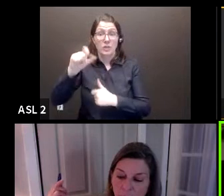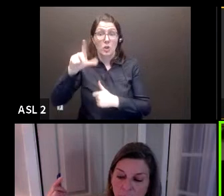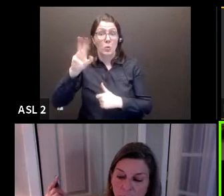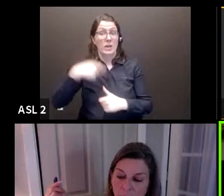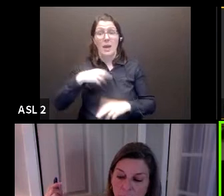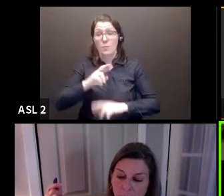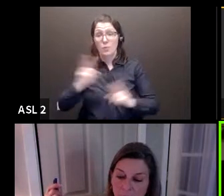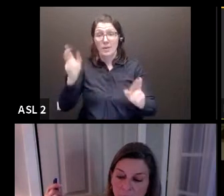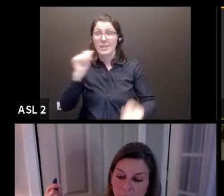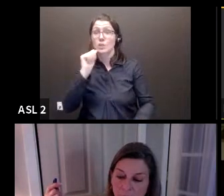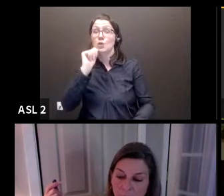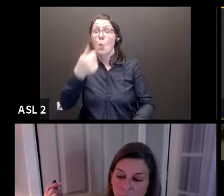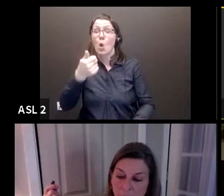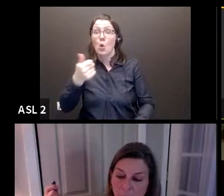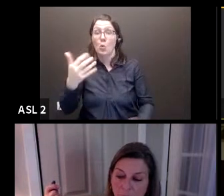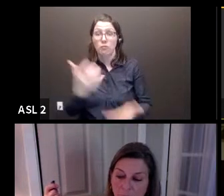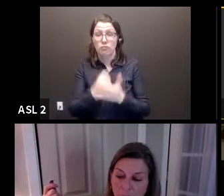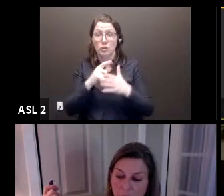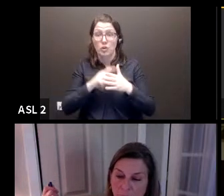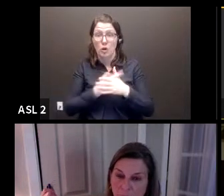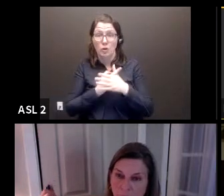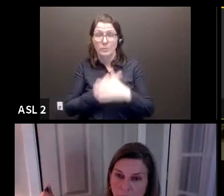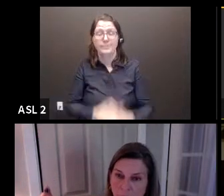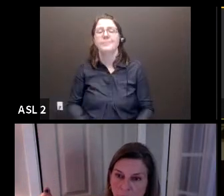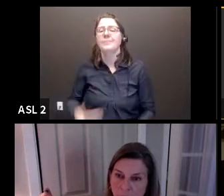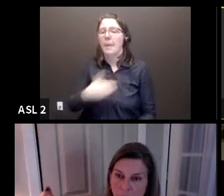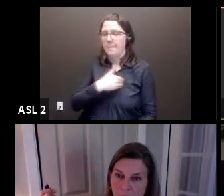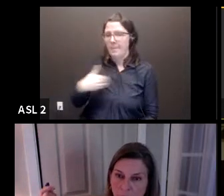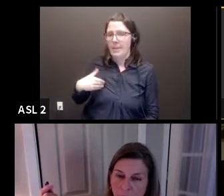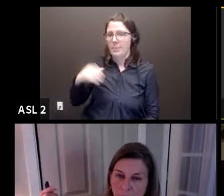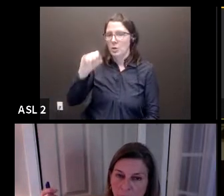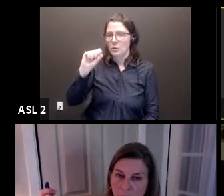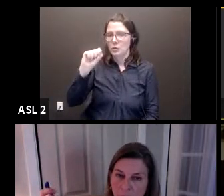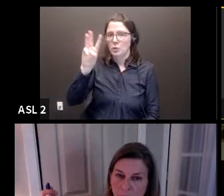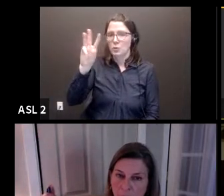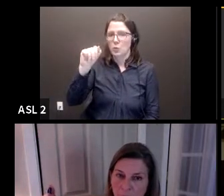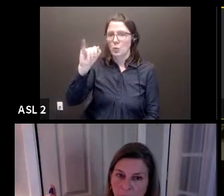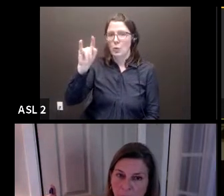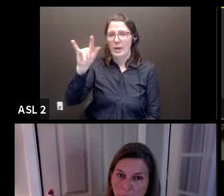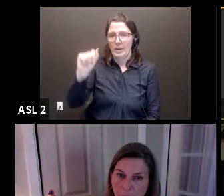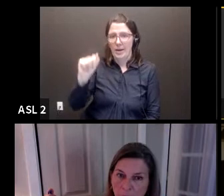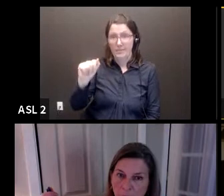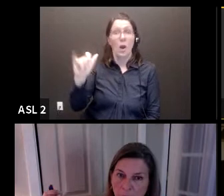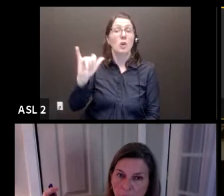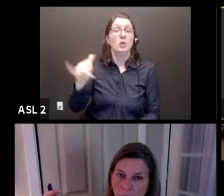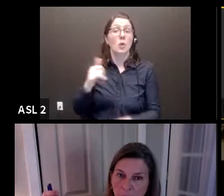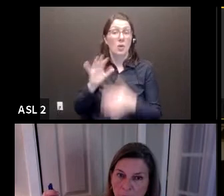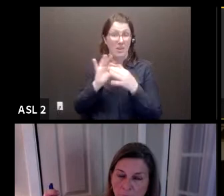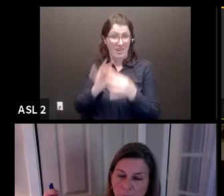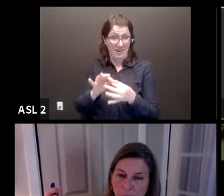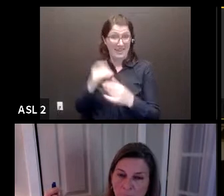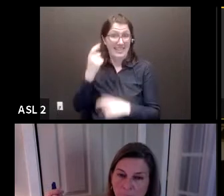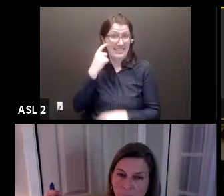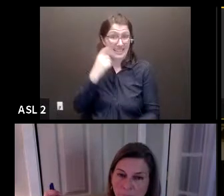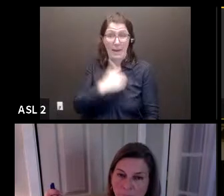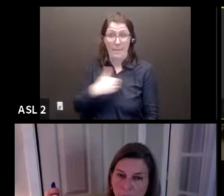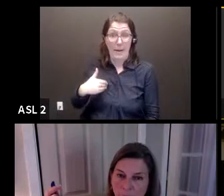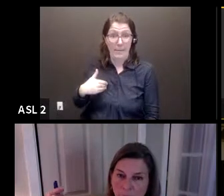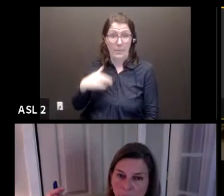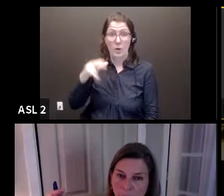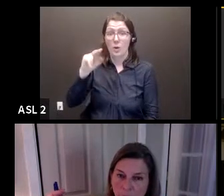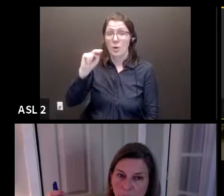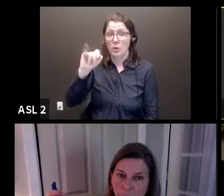sueto thank you chair uh chief uh just to uh follow up as well as what remember derby was saying and what councilor